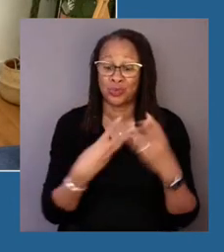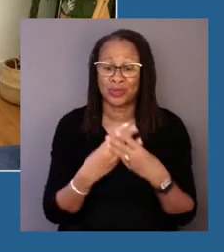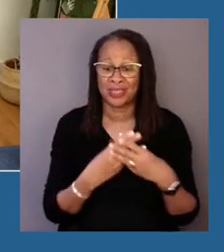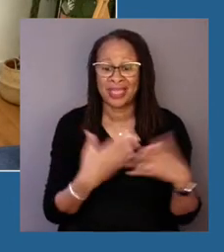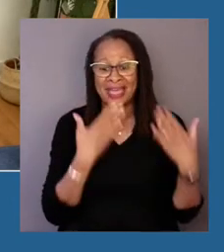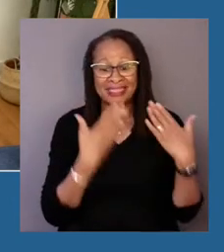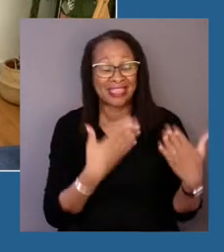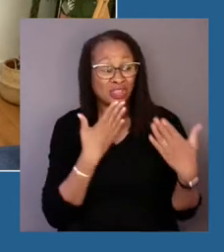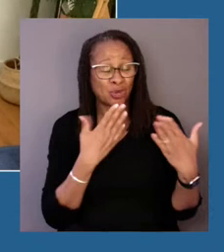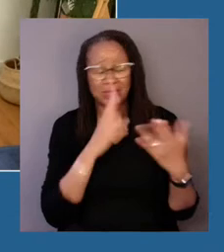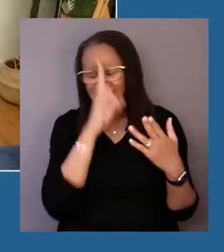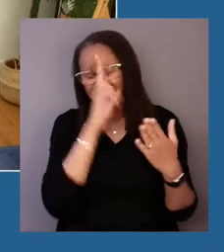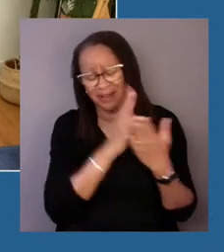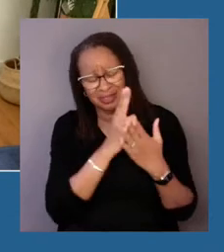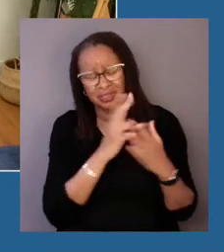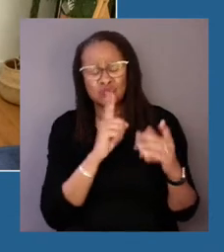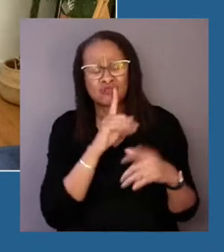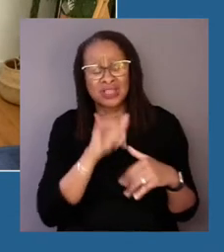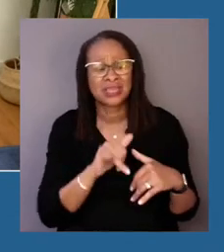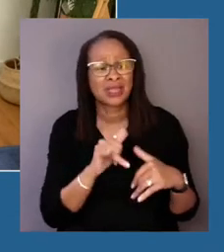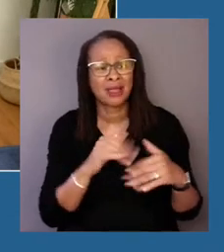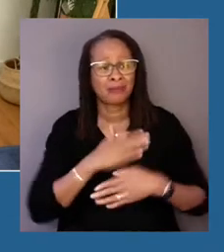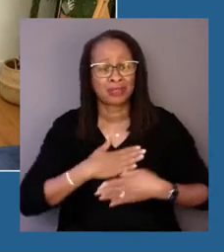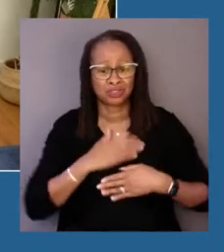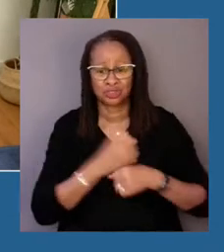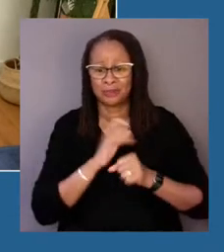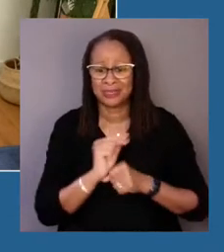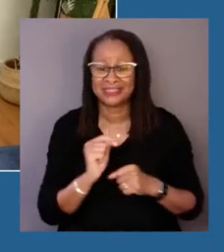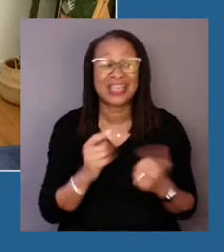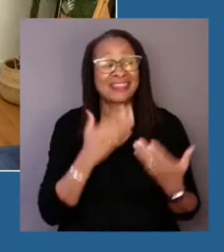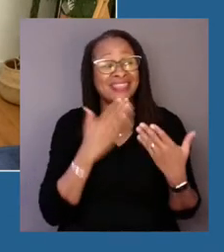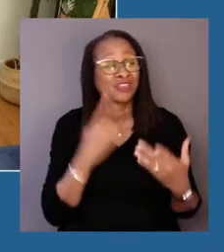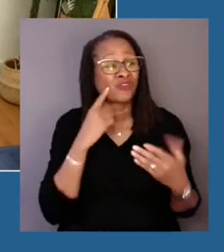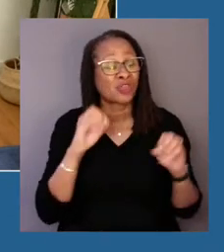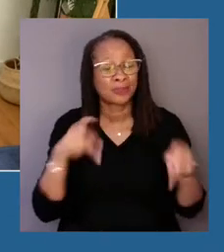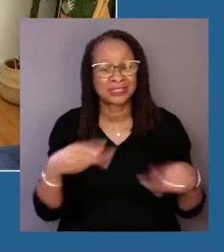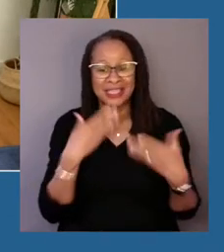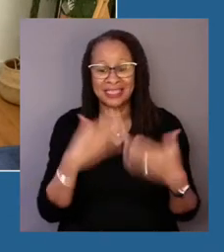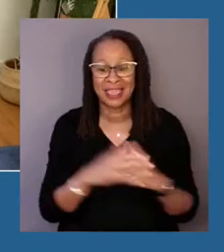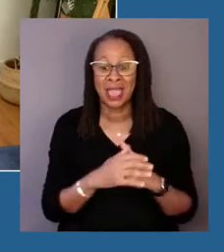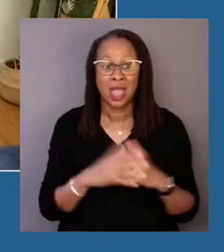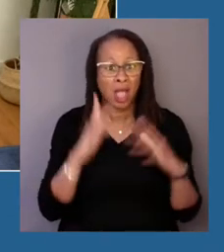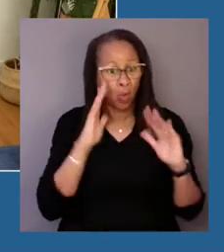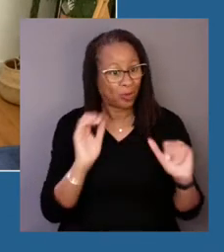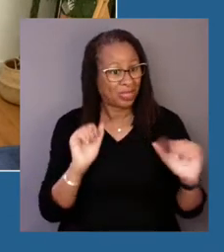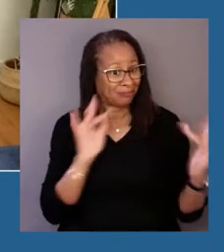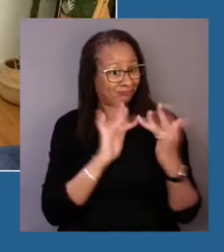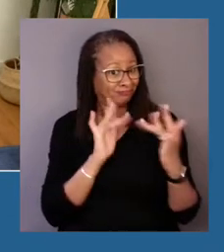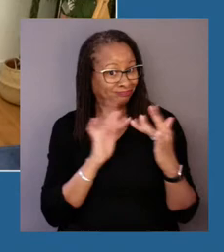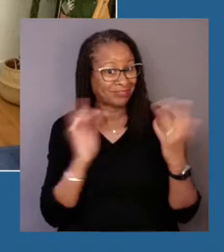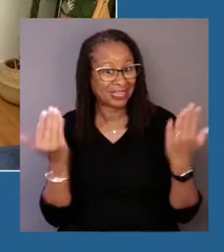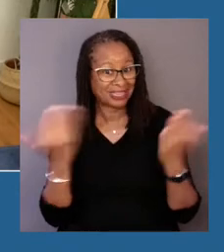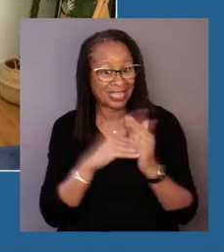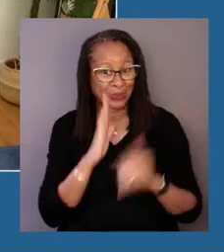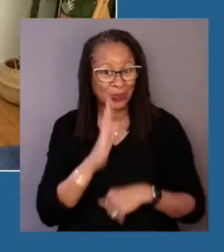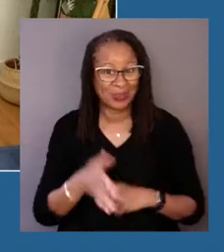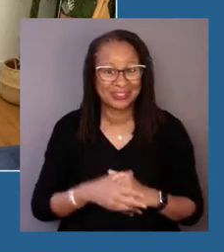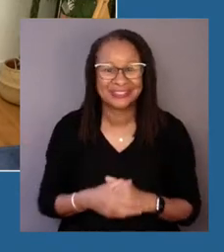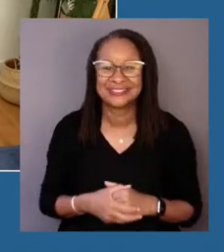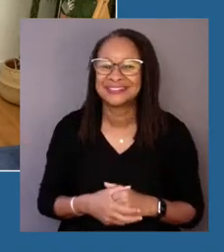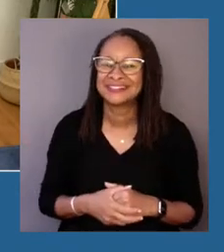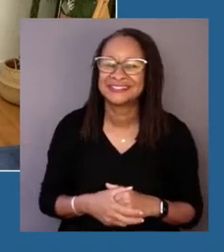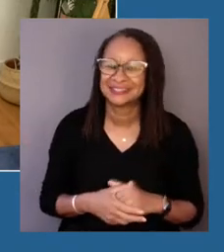was such a pleasure to make these. And just thank you for the opportunity. So yeah, I hope we stay in touch, all of us. We definitely will. We can